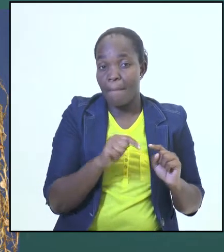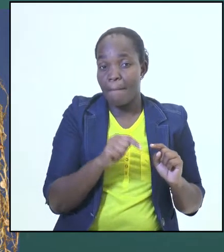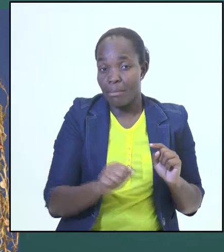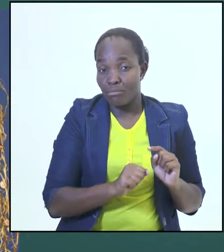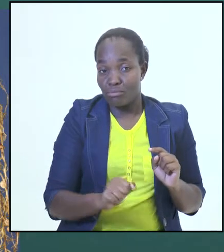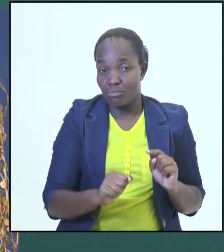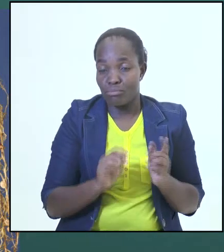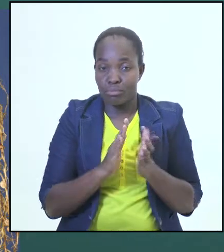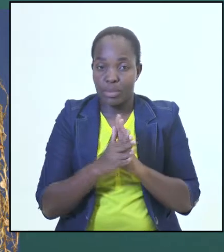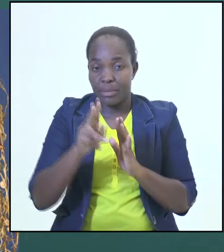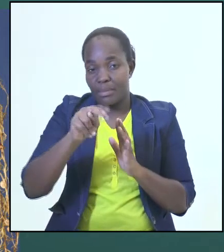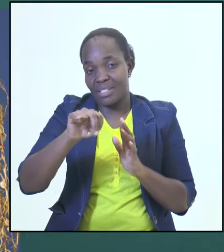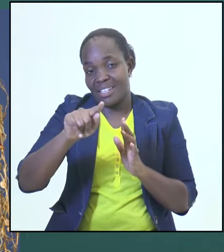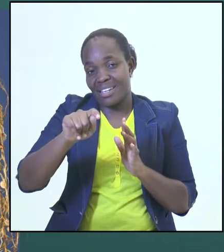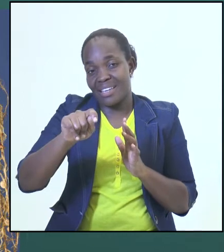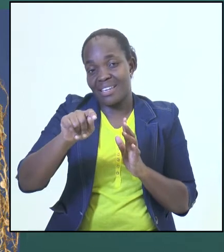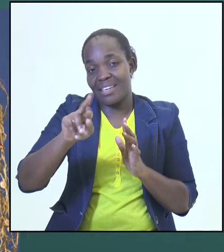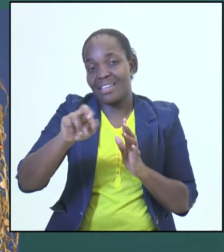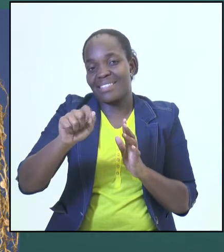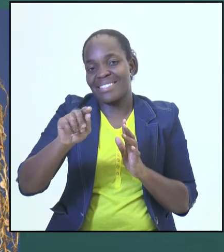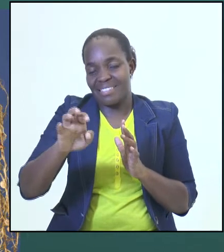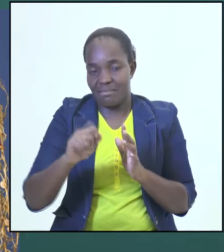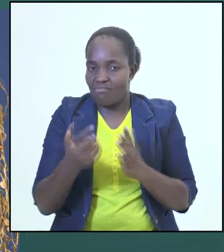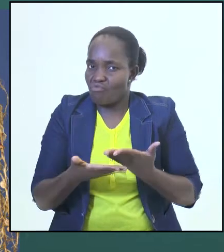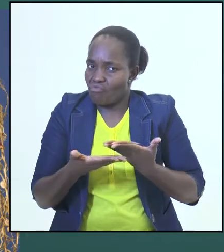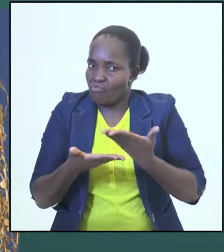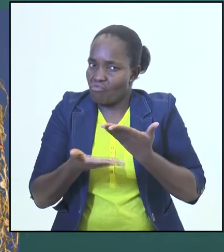nitrates. Nitrates help plants to grow well.